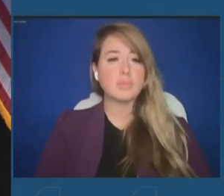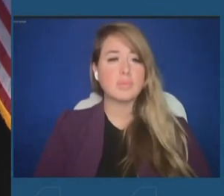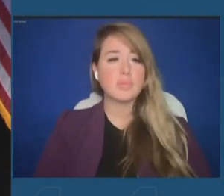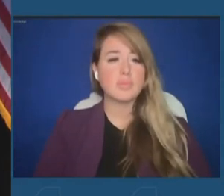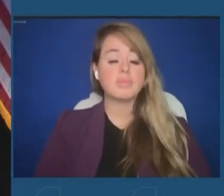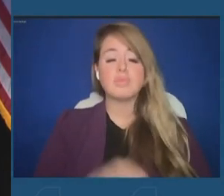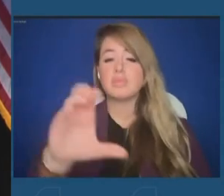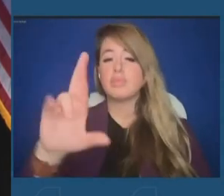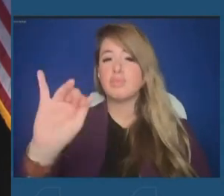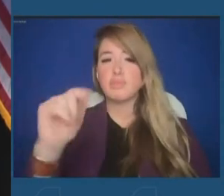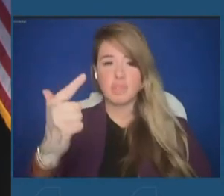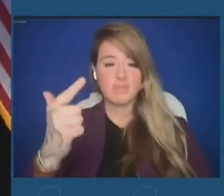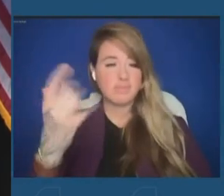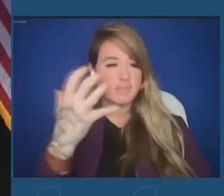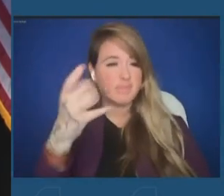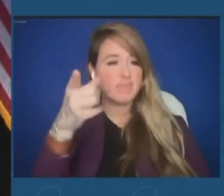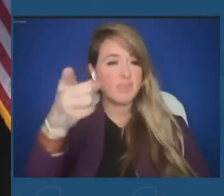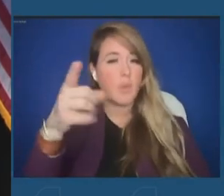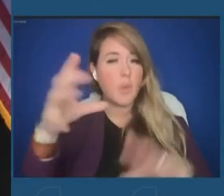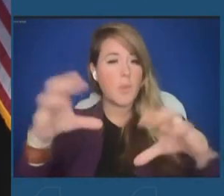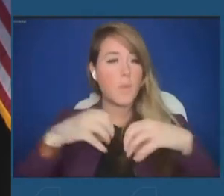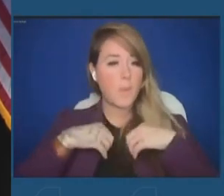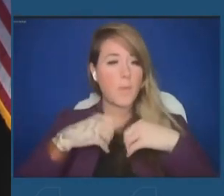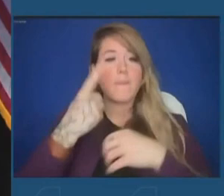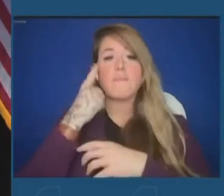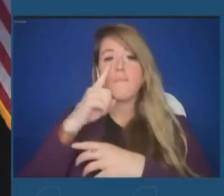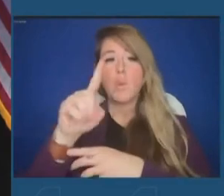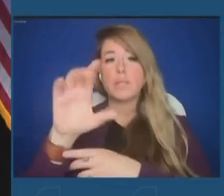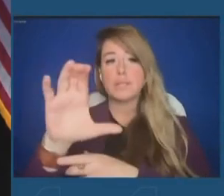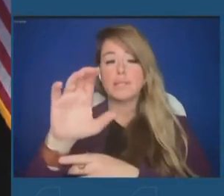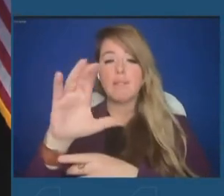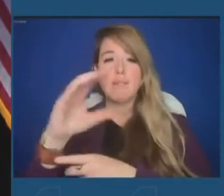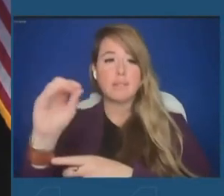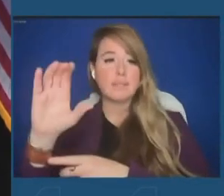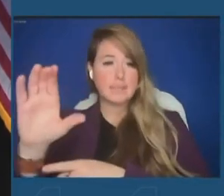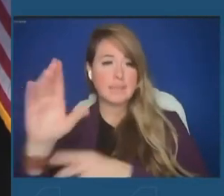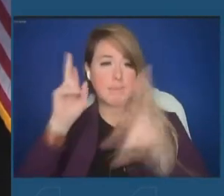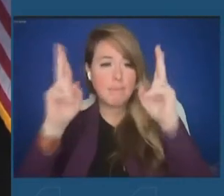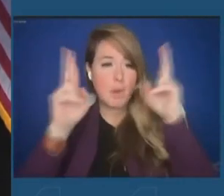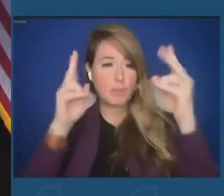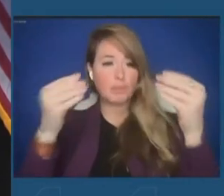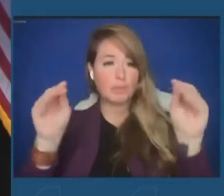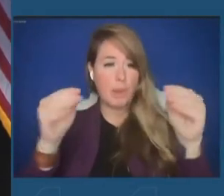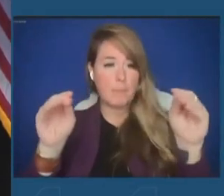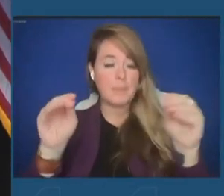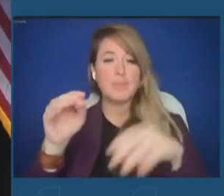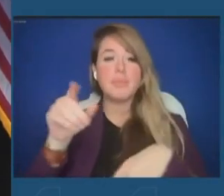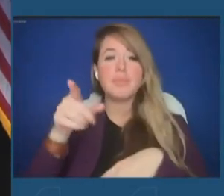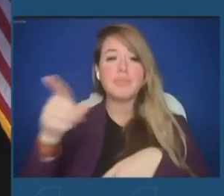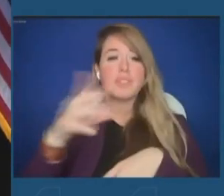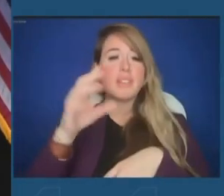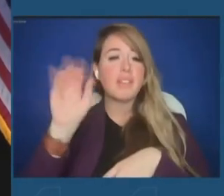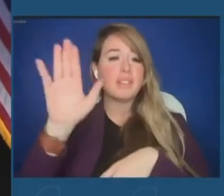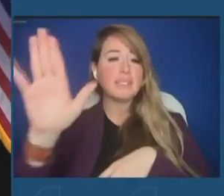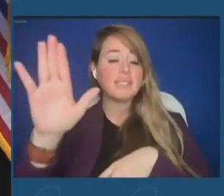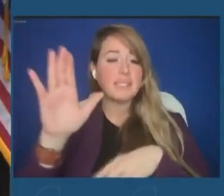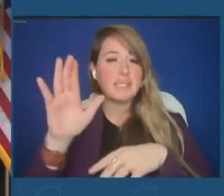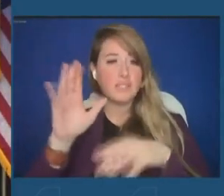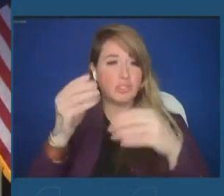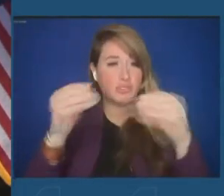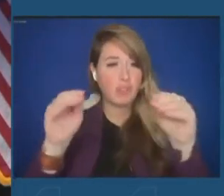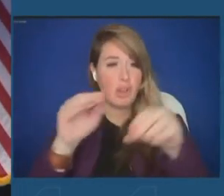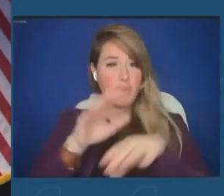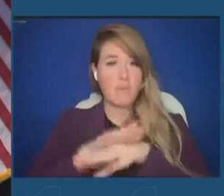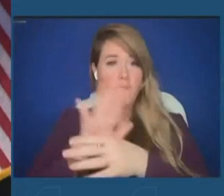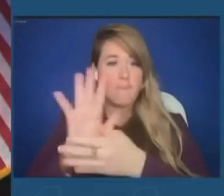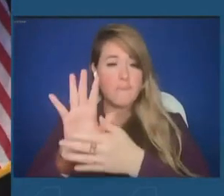Craig is the owner of C&C Cuts Barbershop. Craig and his CC Cuts Barbershop on Fillmore